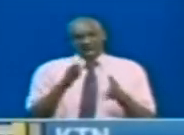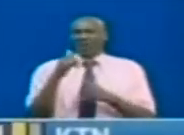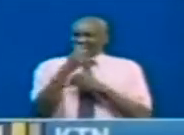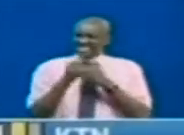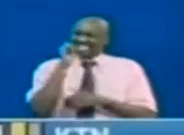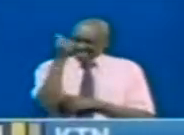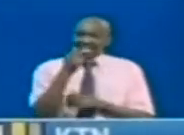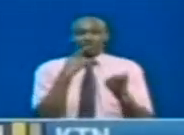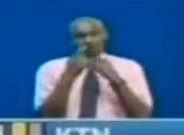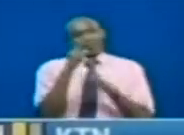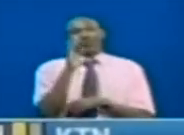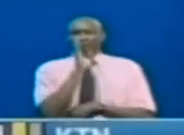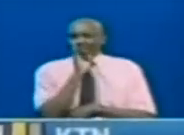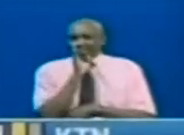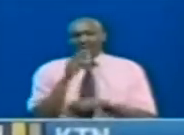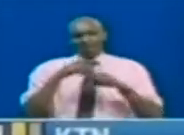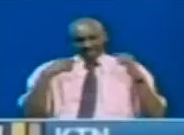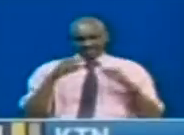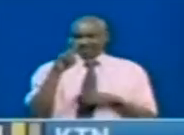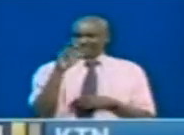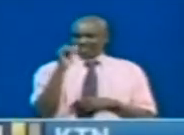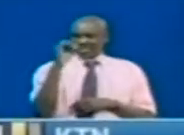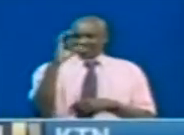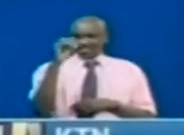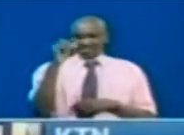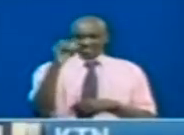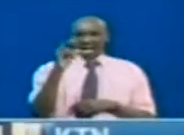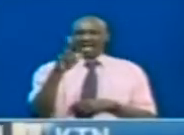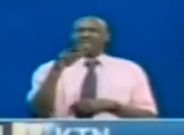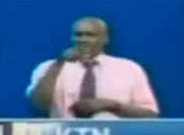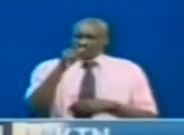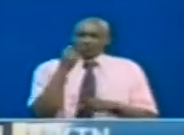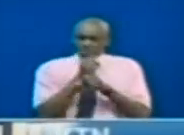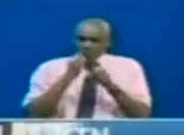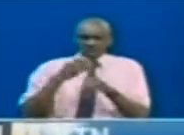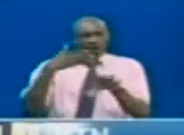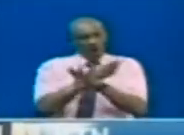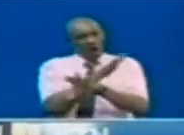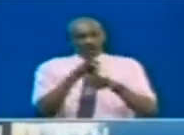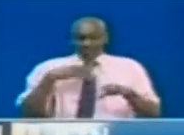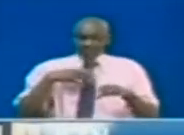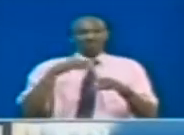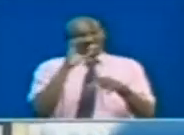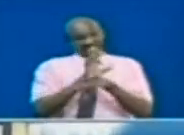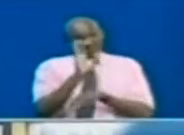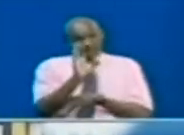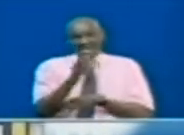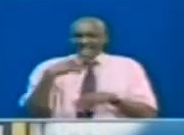country is talking about. Pastor Victor Kanyari, whose scheme to con churchgoers has